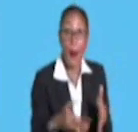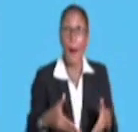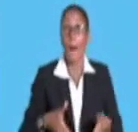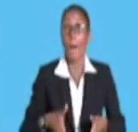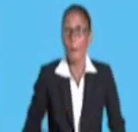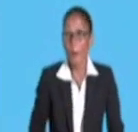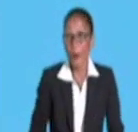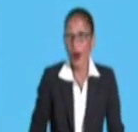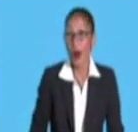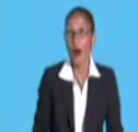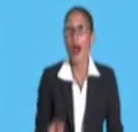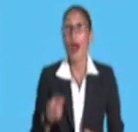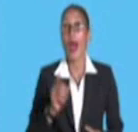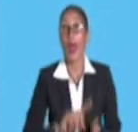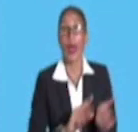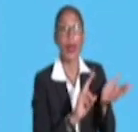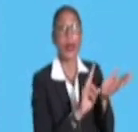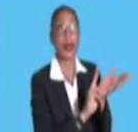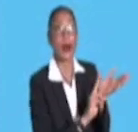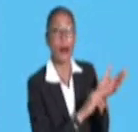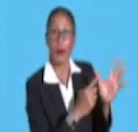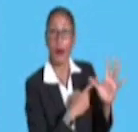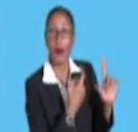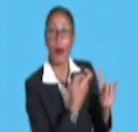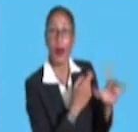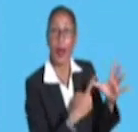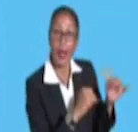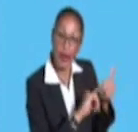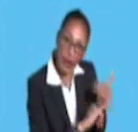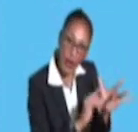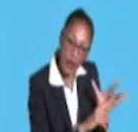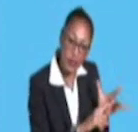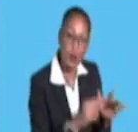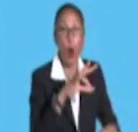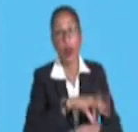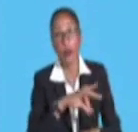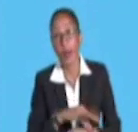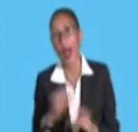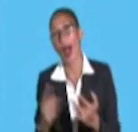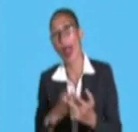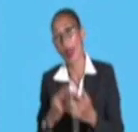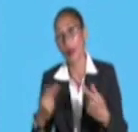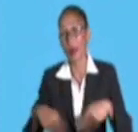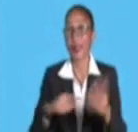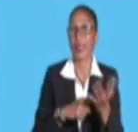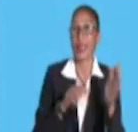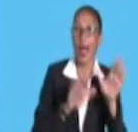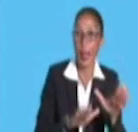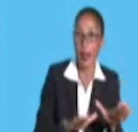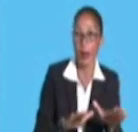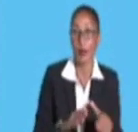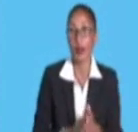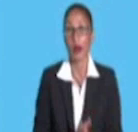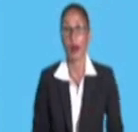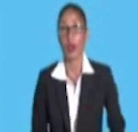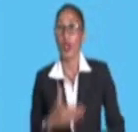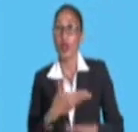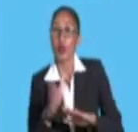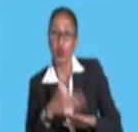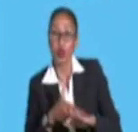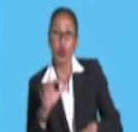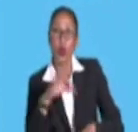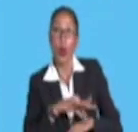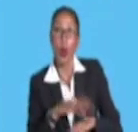Center, and the Vatukarasa Nursing Station in Tailevu, to name a few. Construction on the new subdivisional hospital